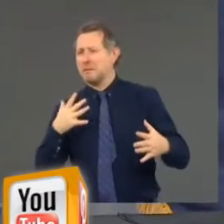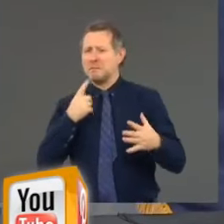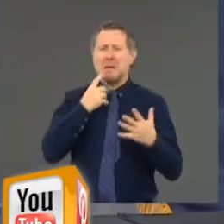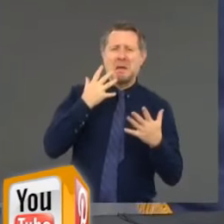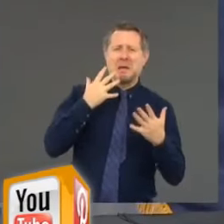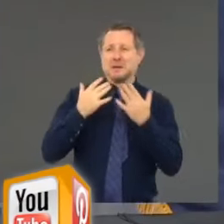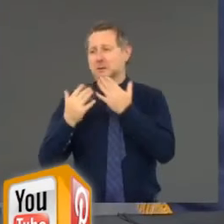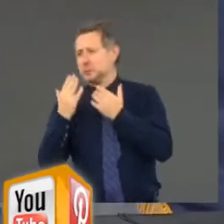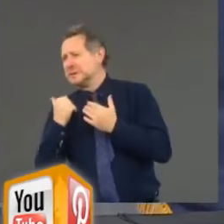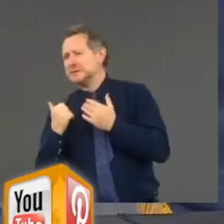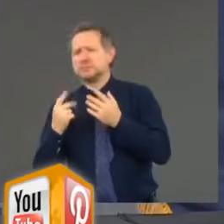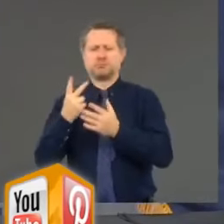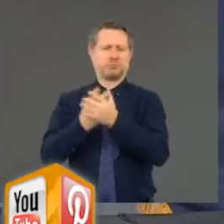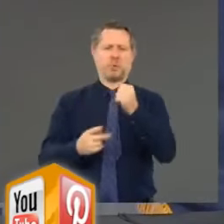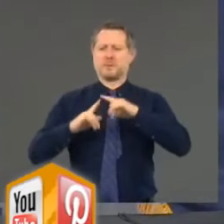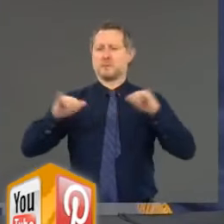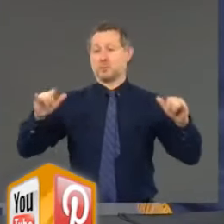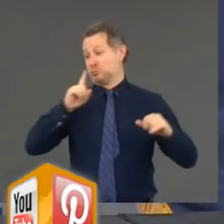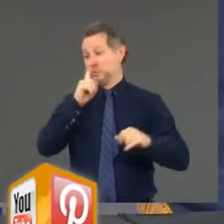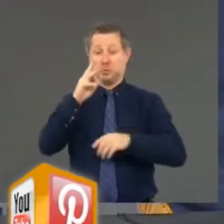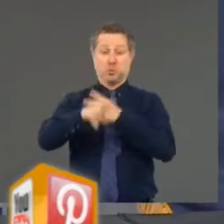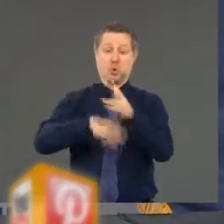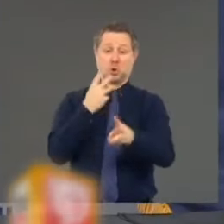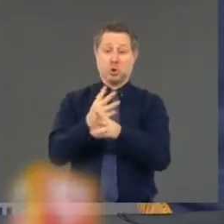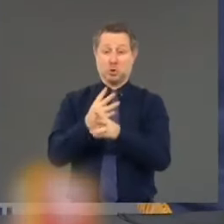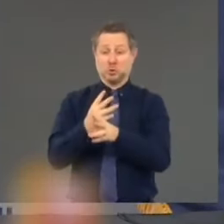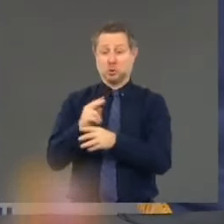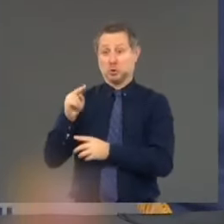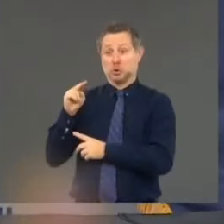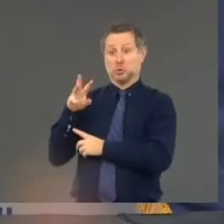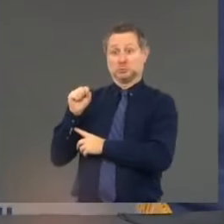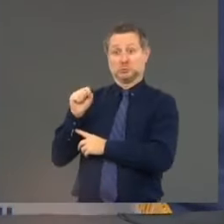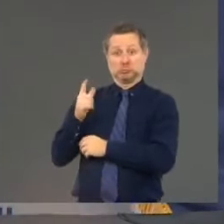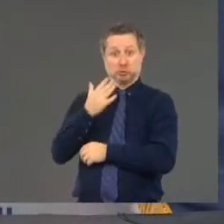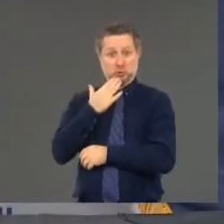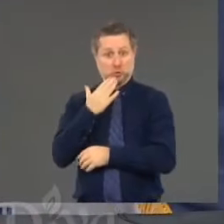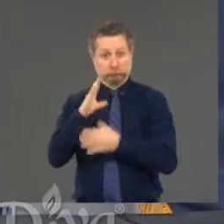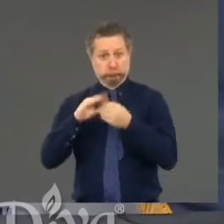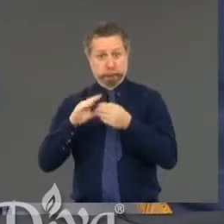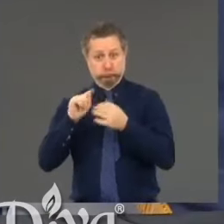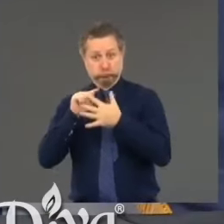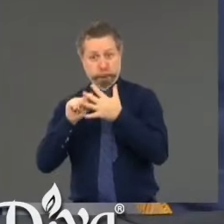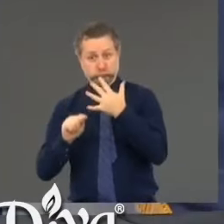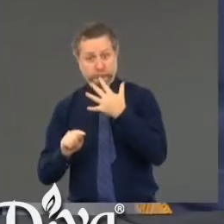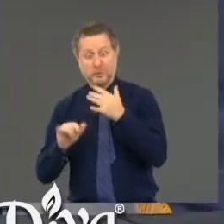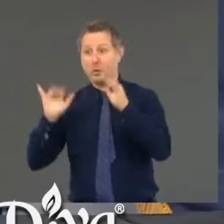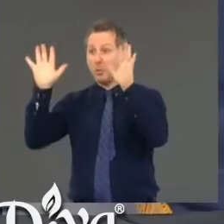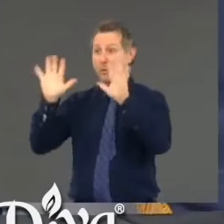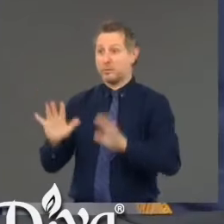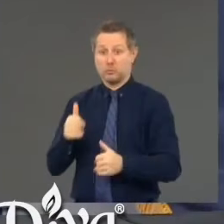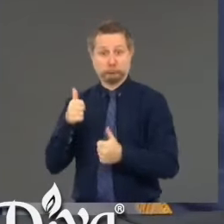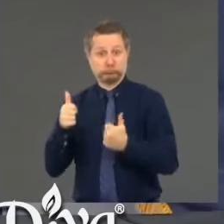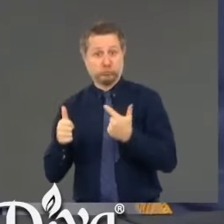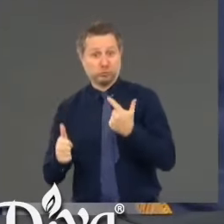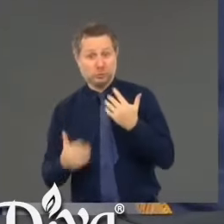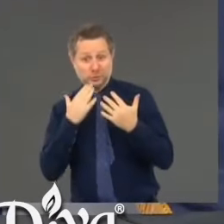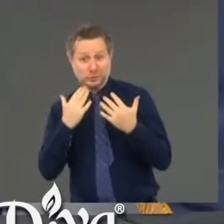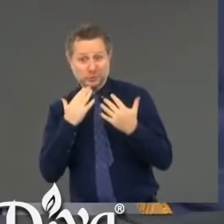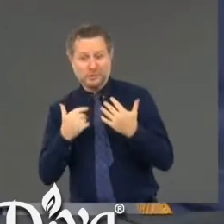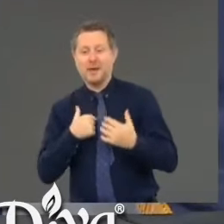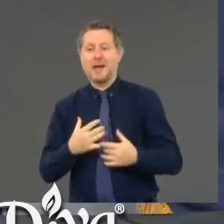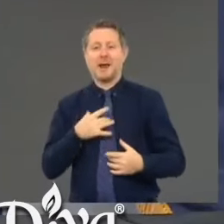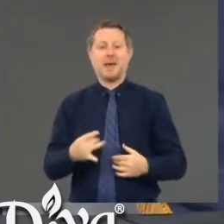The news is good today. The weather is good. So it's good to be here. But I'm not out on the